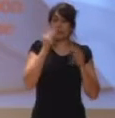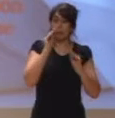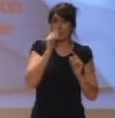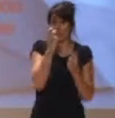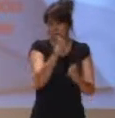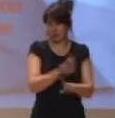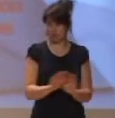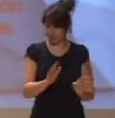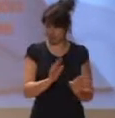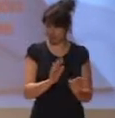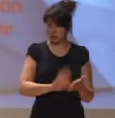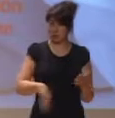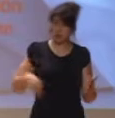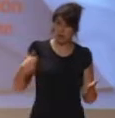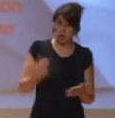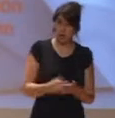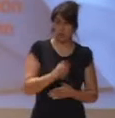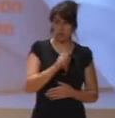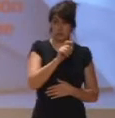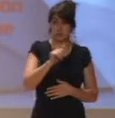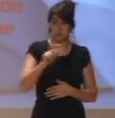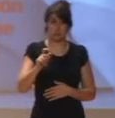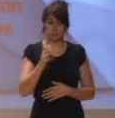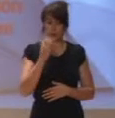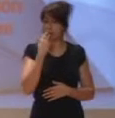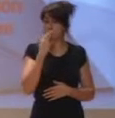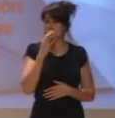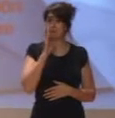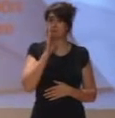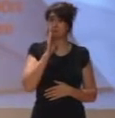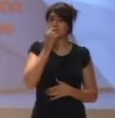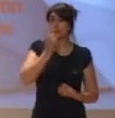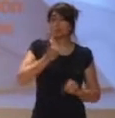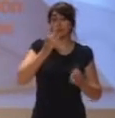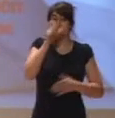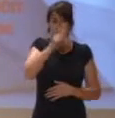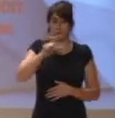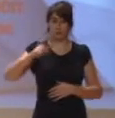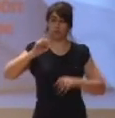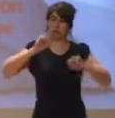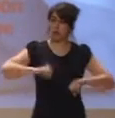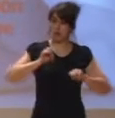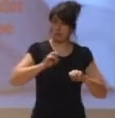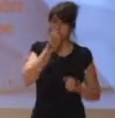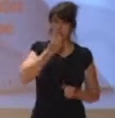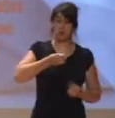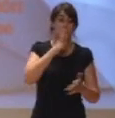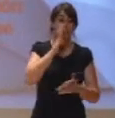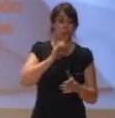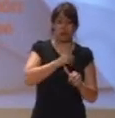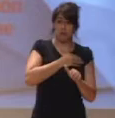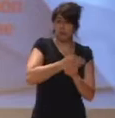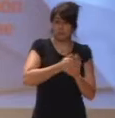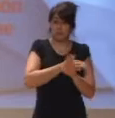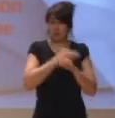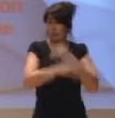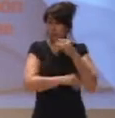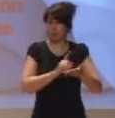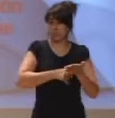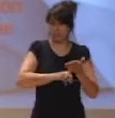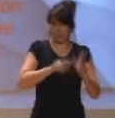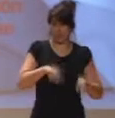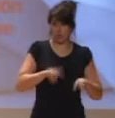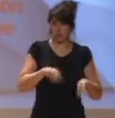use this, we try to make sure that training is not necessary. One of the elderly people who never use